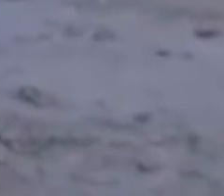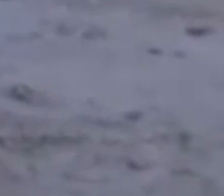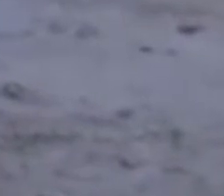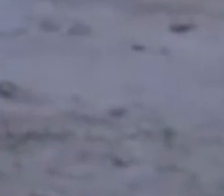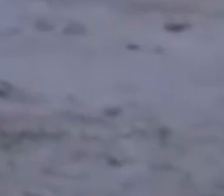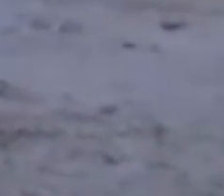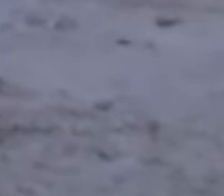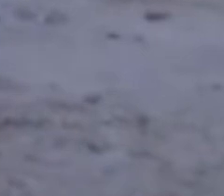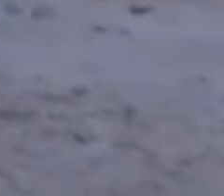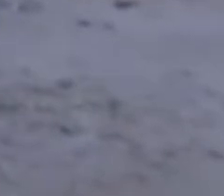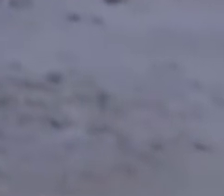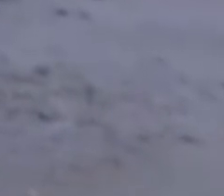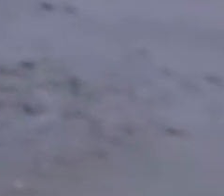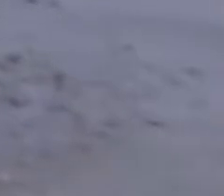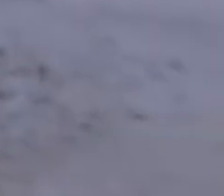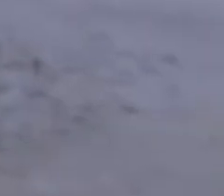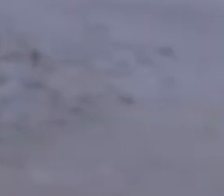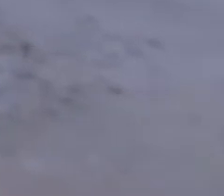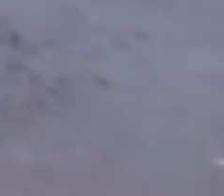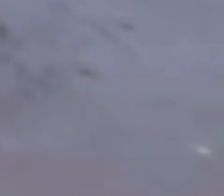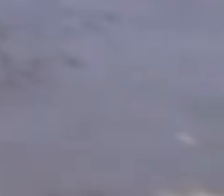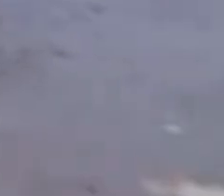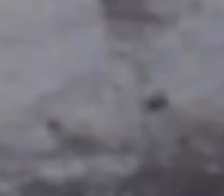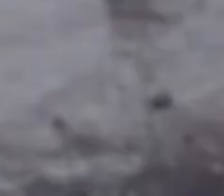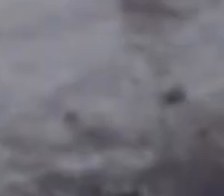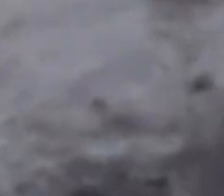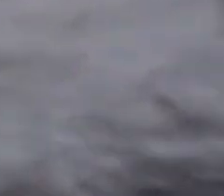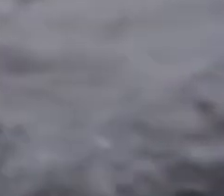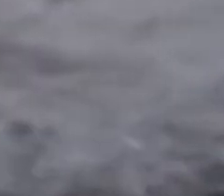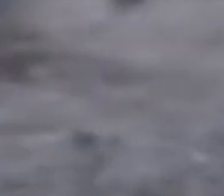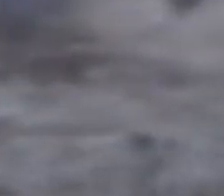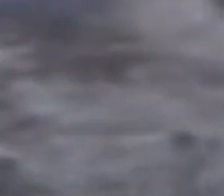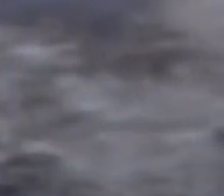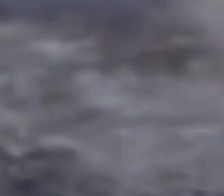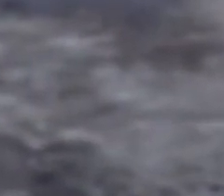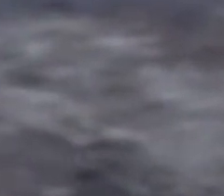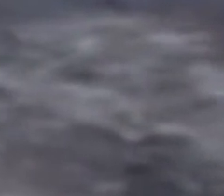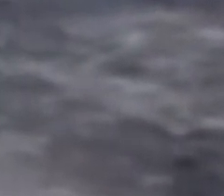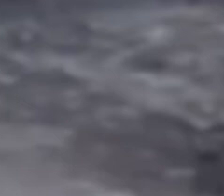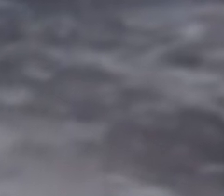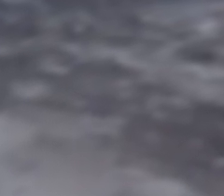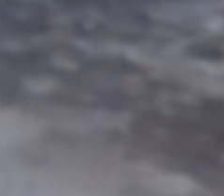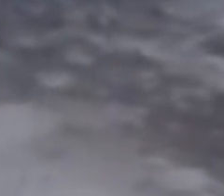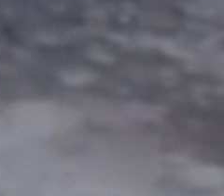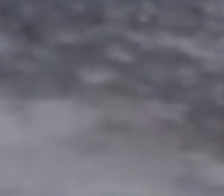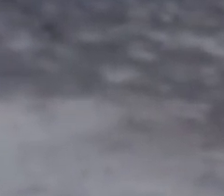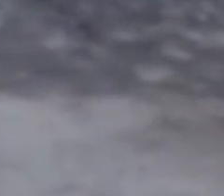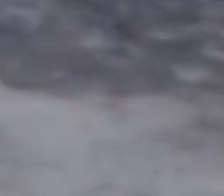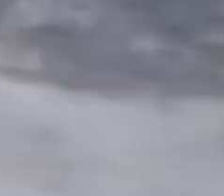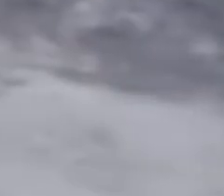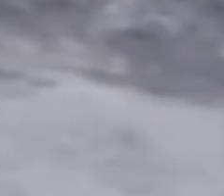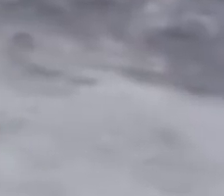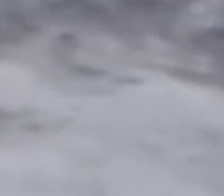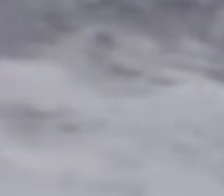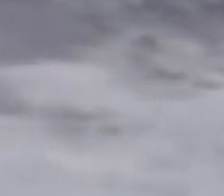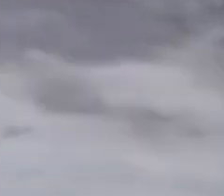A visit in the slums area of Mbini and Kariobangi in Machakos town revealed the meaning of a curfew. We could only see goats roaming in